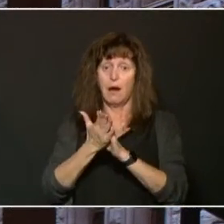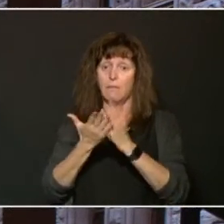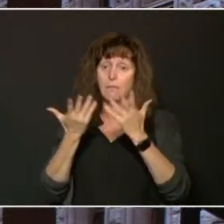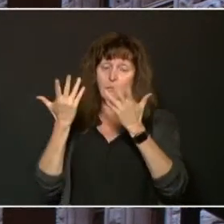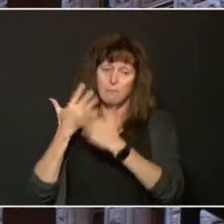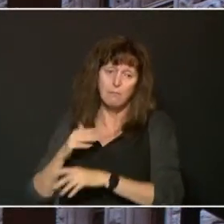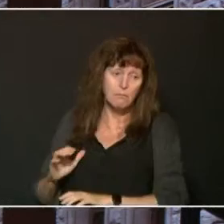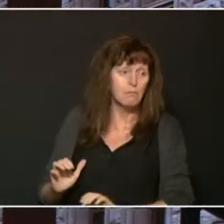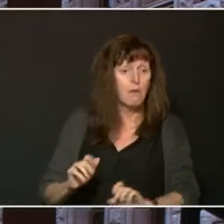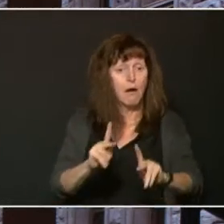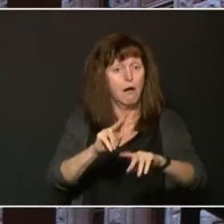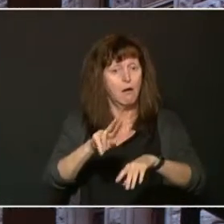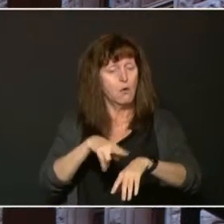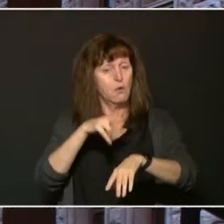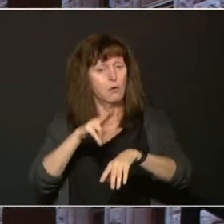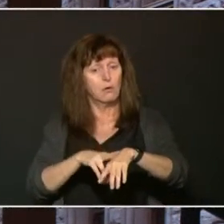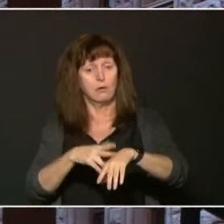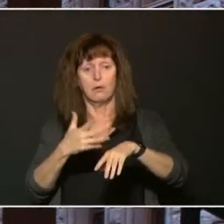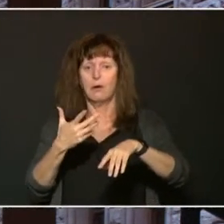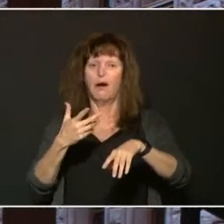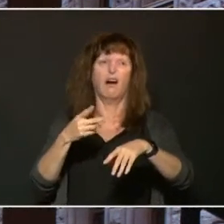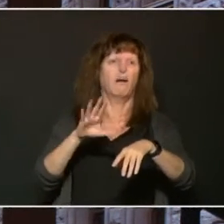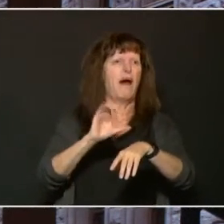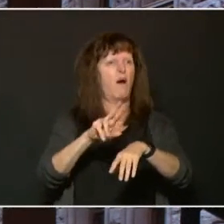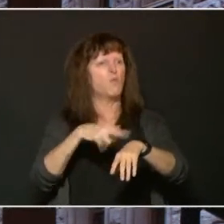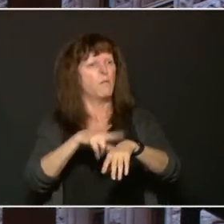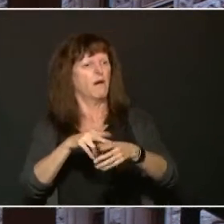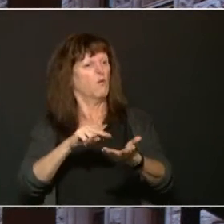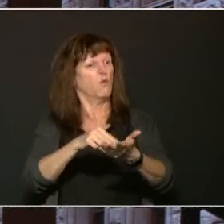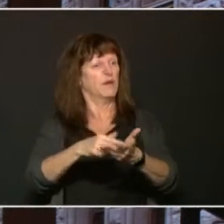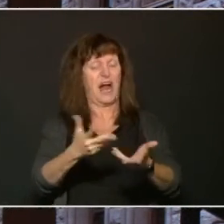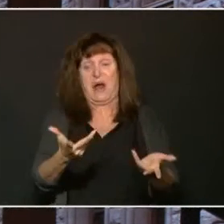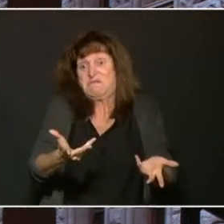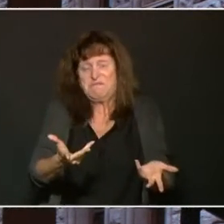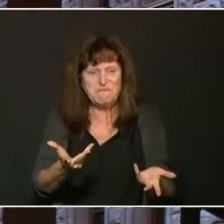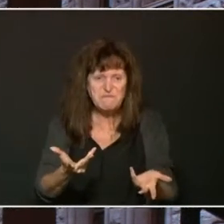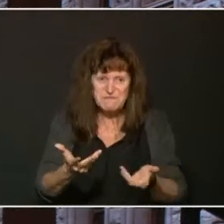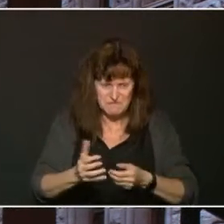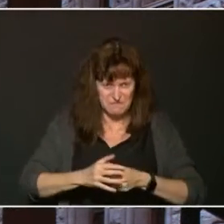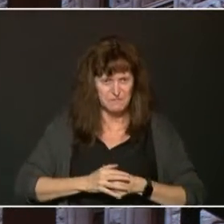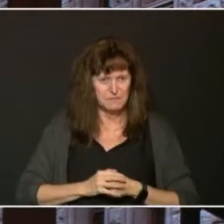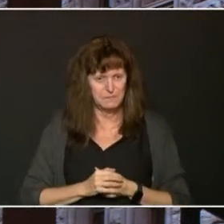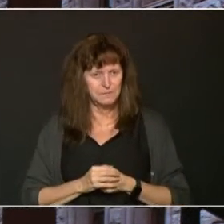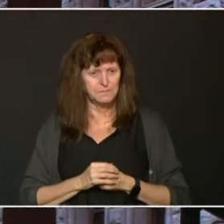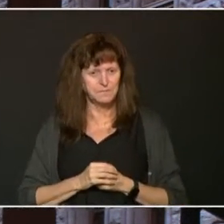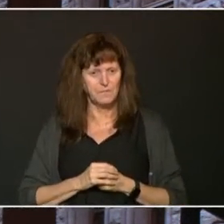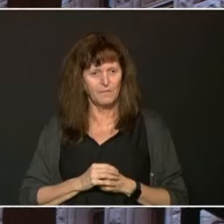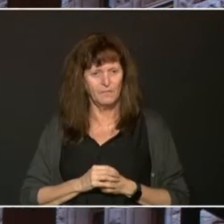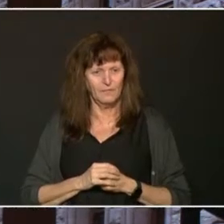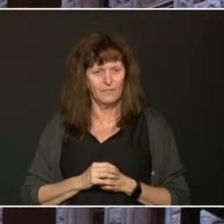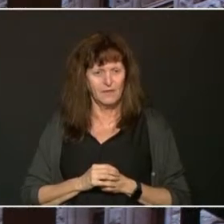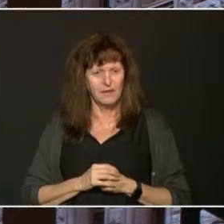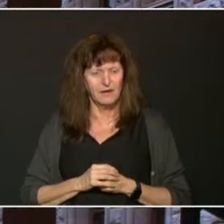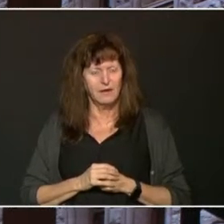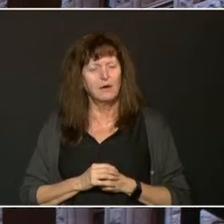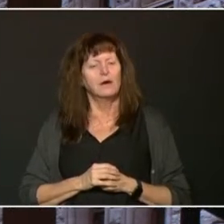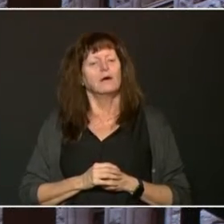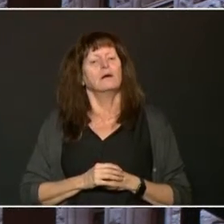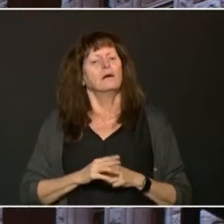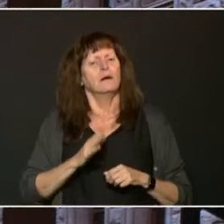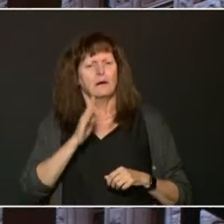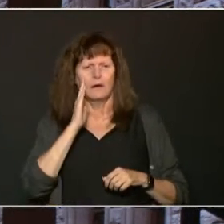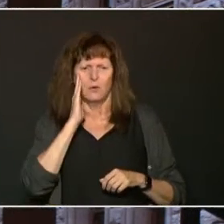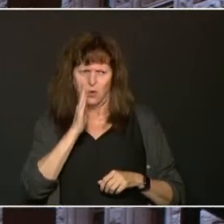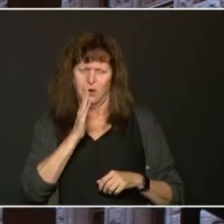the post-COVID world? Yeah, so great question. I think it's going to be a bit of hard work for us all to achieve